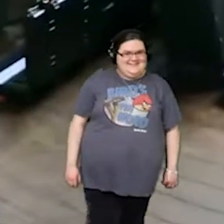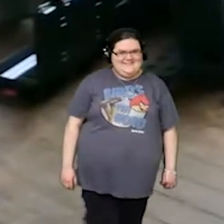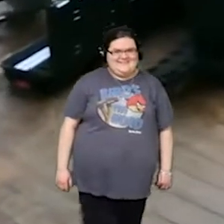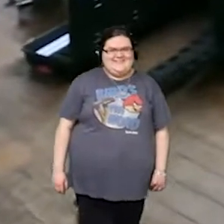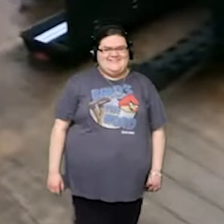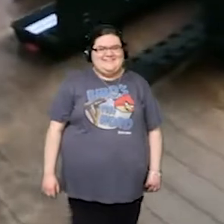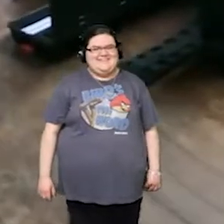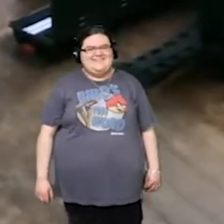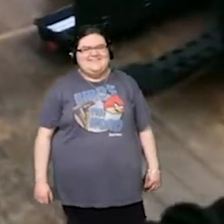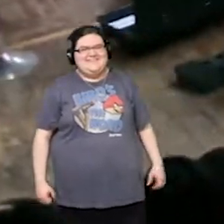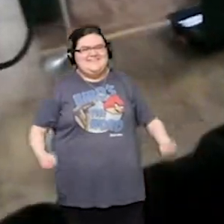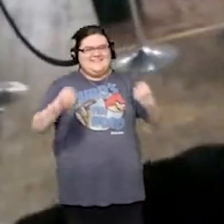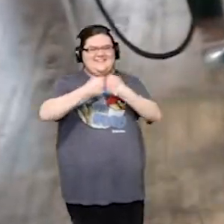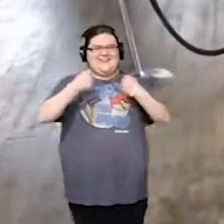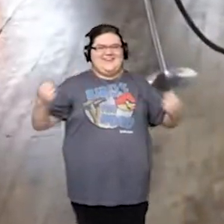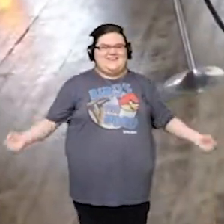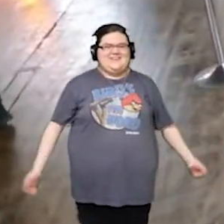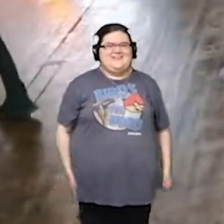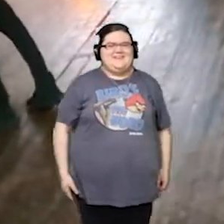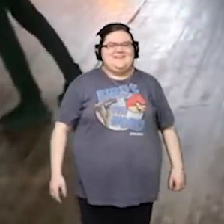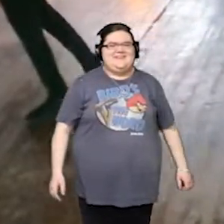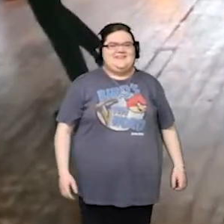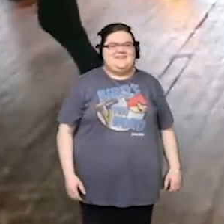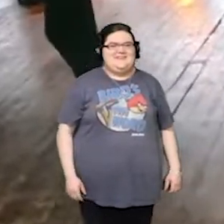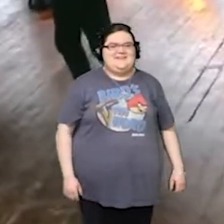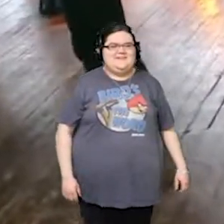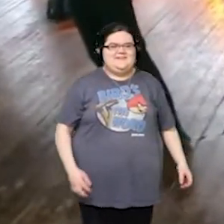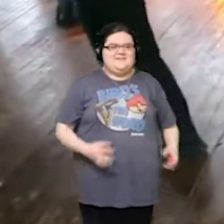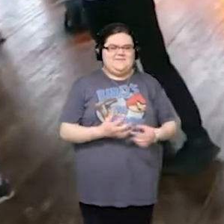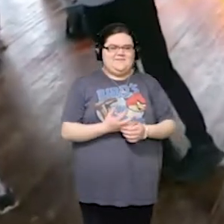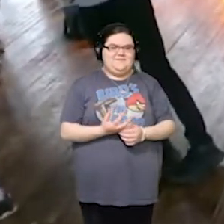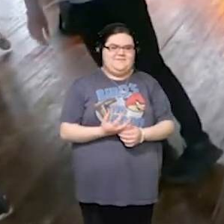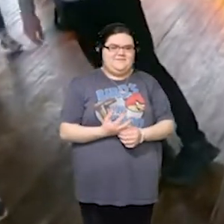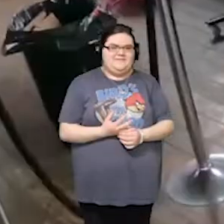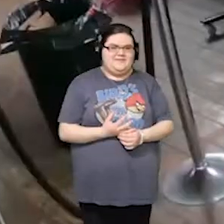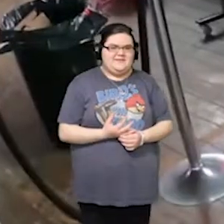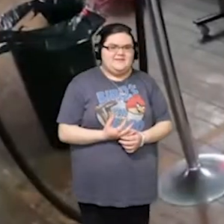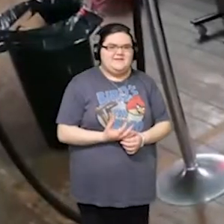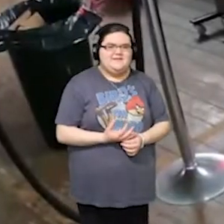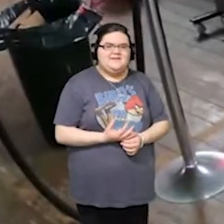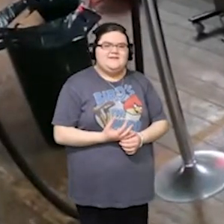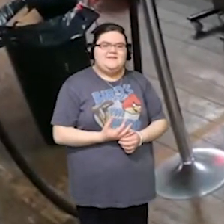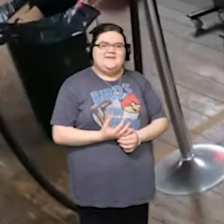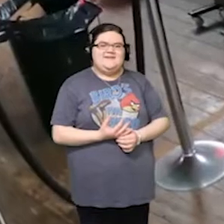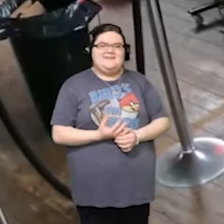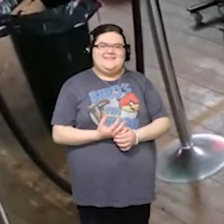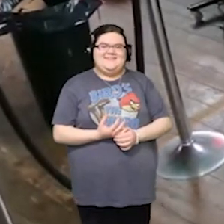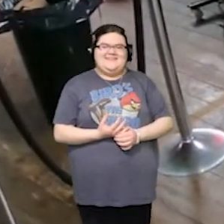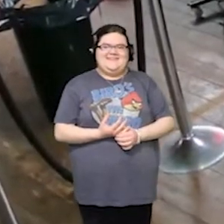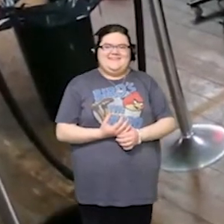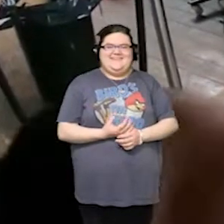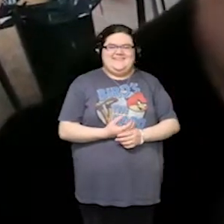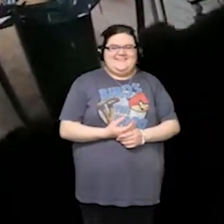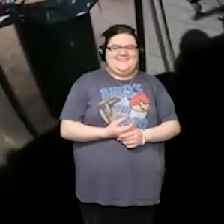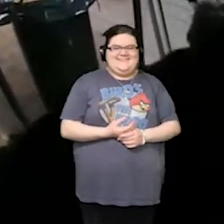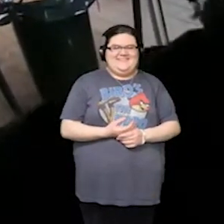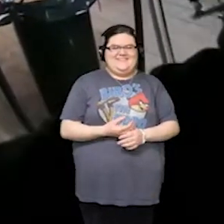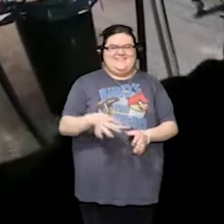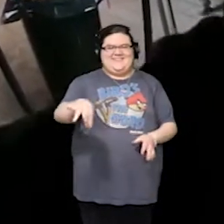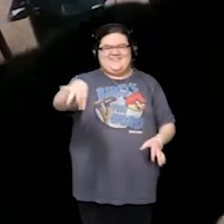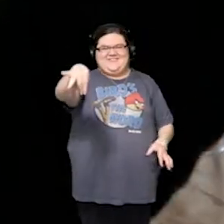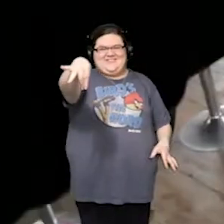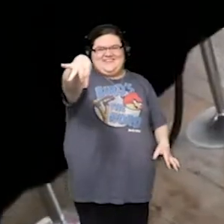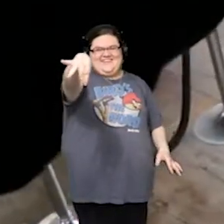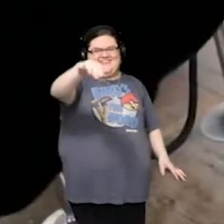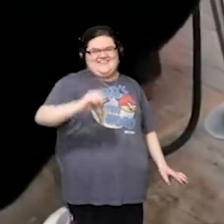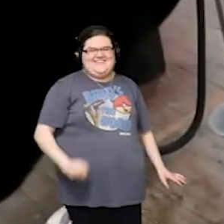Yeah. God. Oh, God. Come on. Am I last? You're not the first, let's just say that. But I just want to be nice to everyone so they do me a solid. So